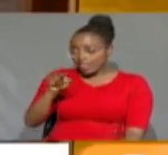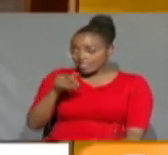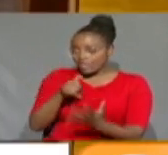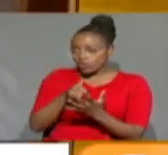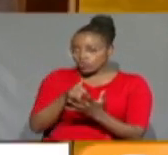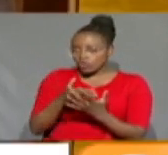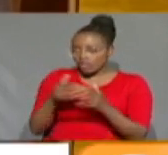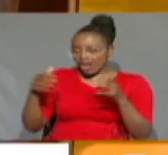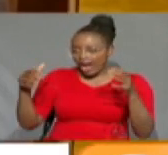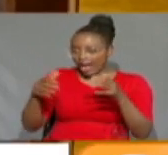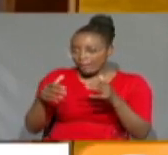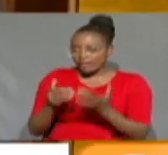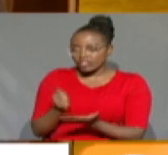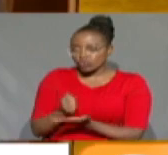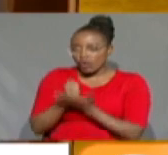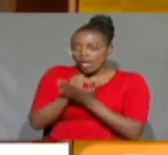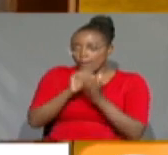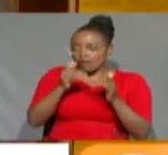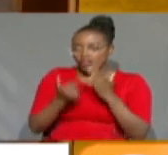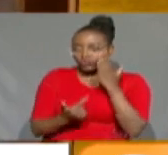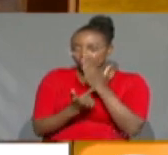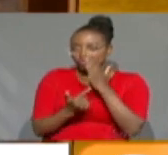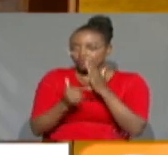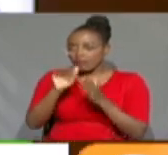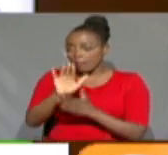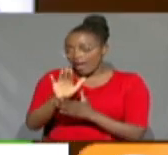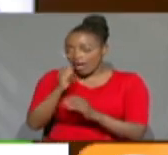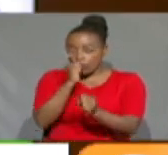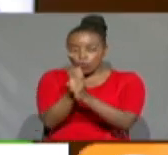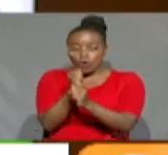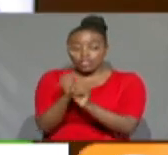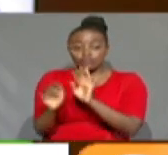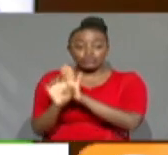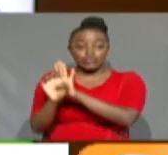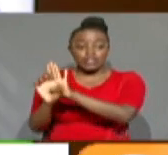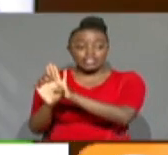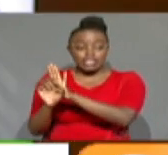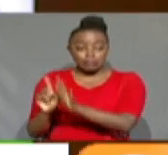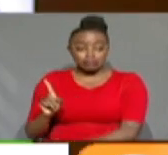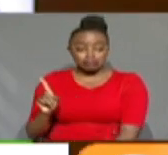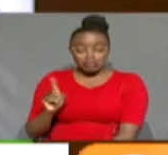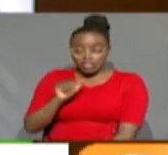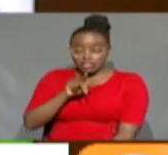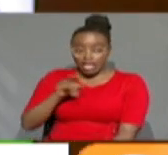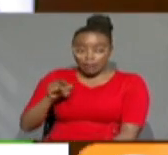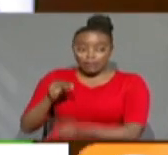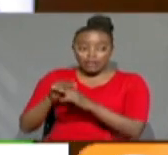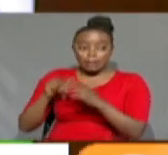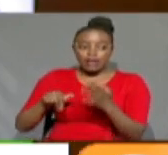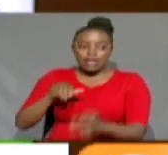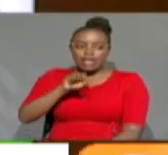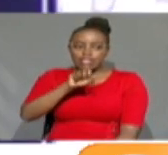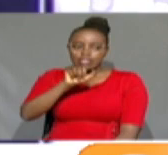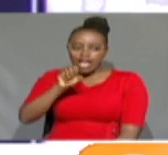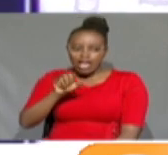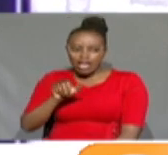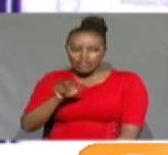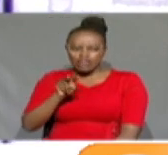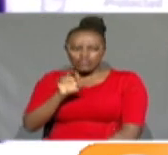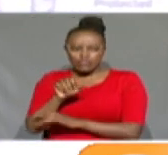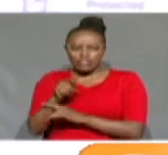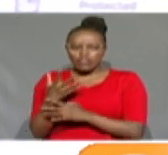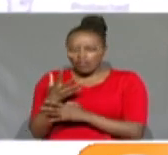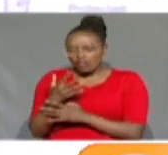firms assisting farmers to digitize their ventures. Take for instance this app dubbed Savio, which enables